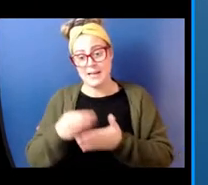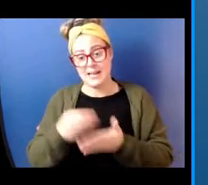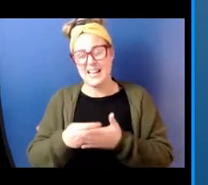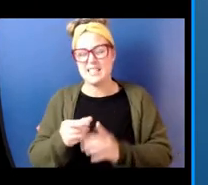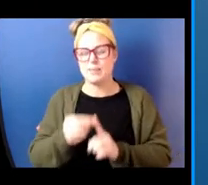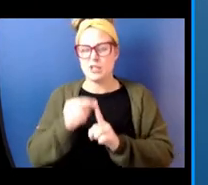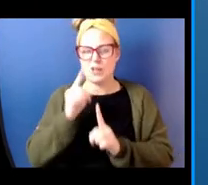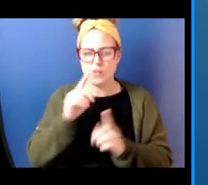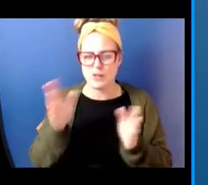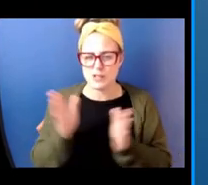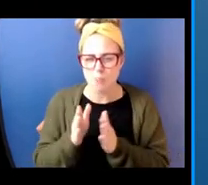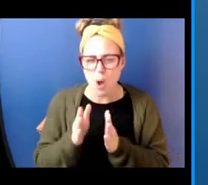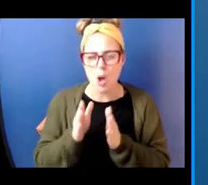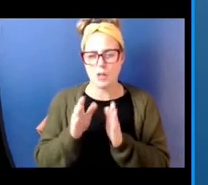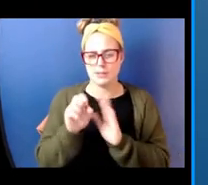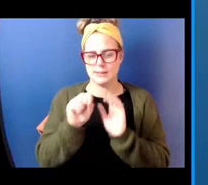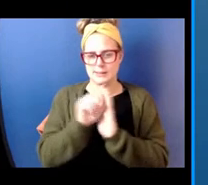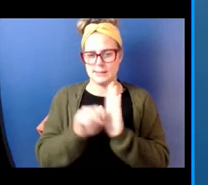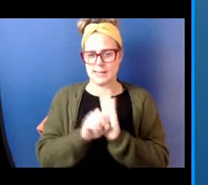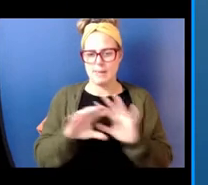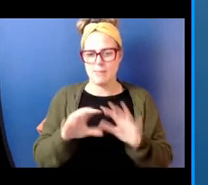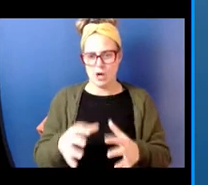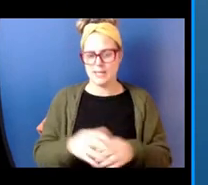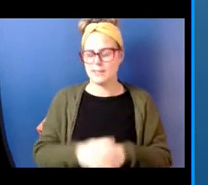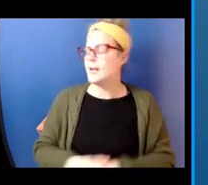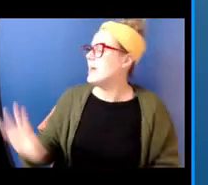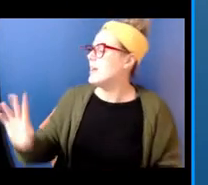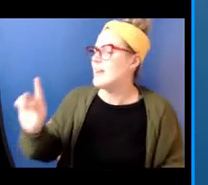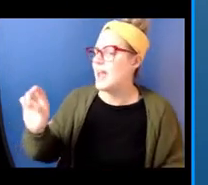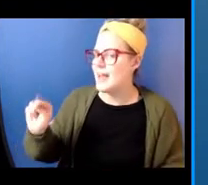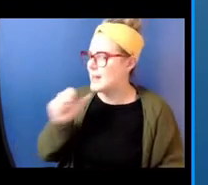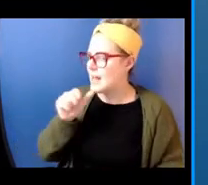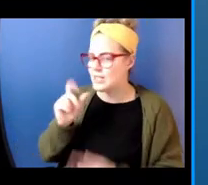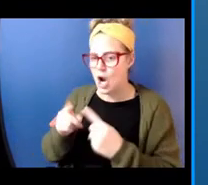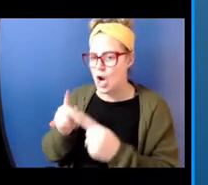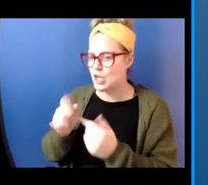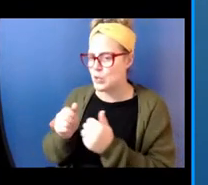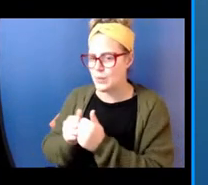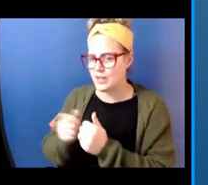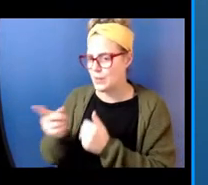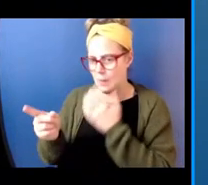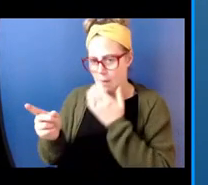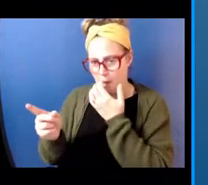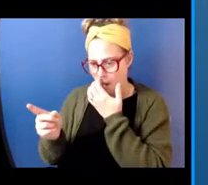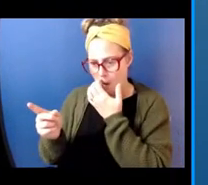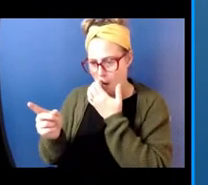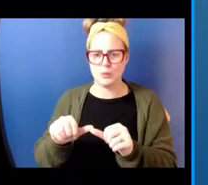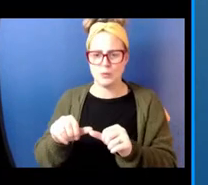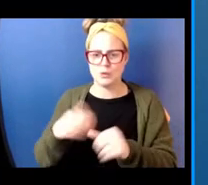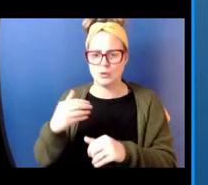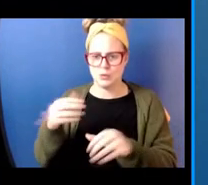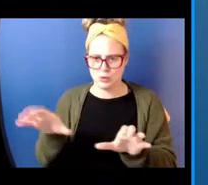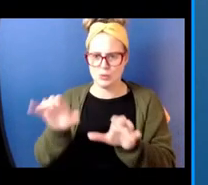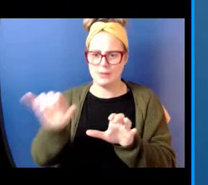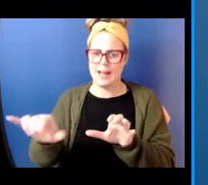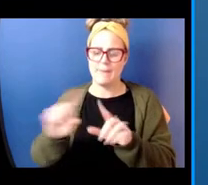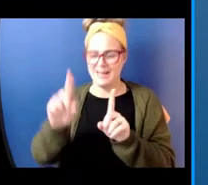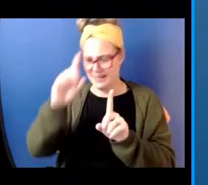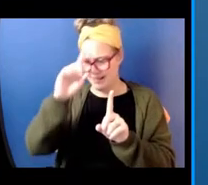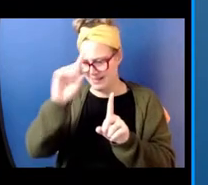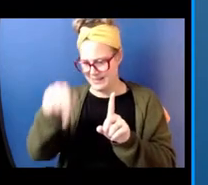parties that's all I'm trying to suggest to not not to argue back but those State parties nation